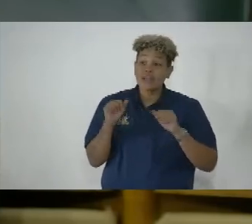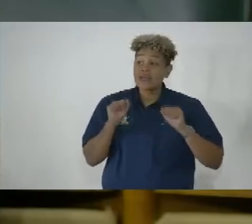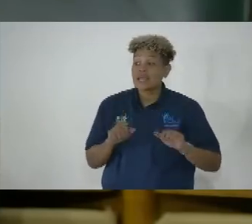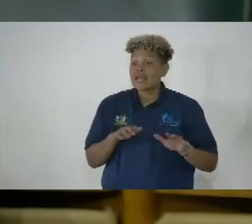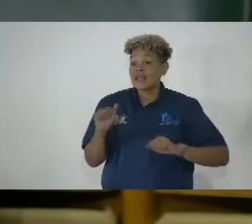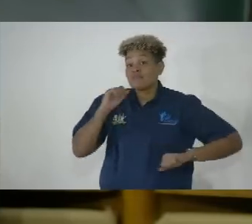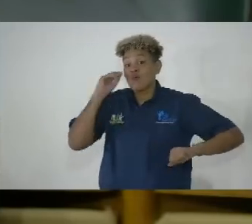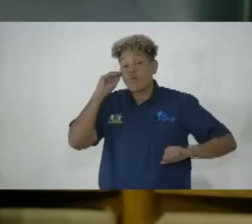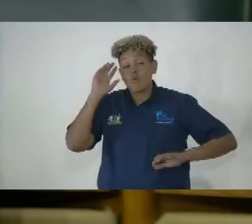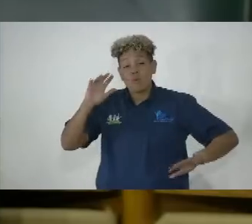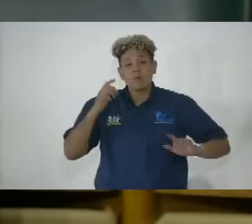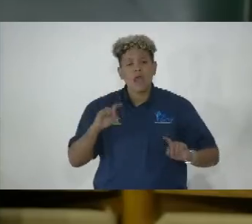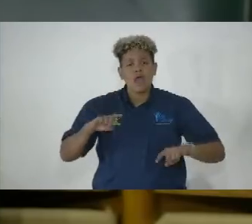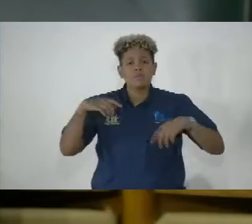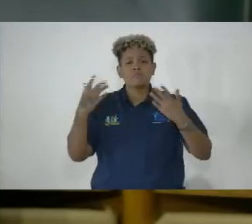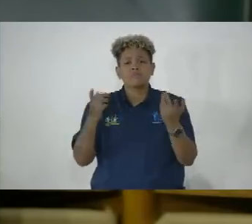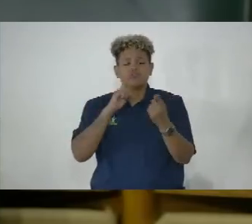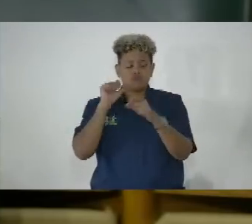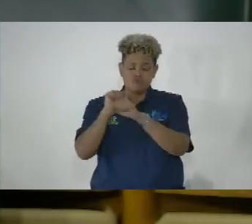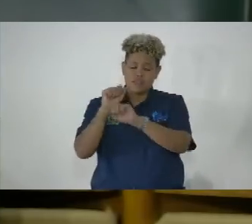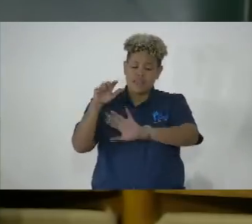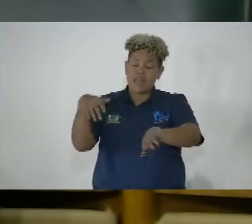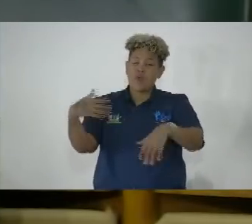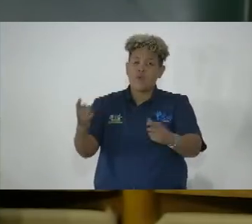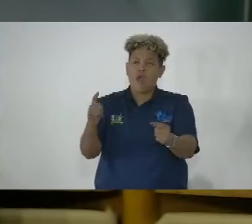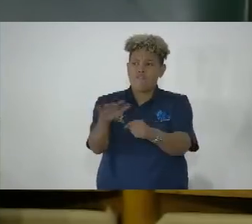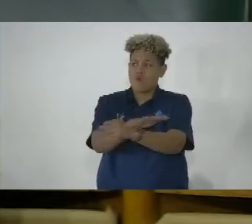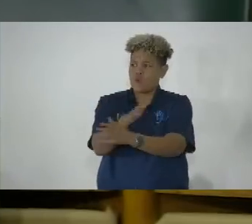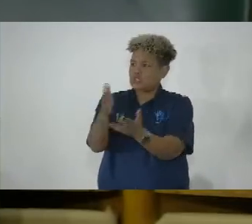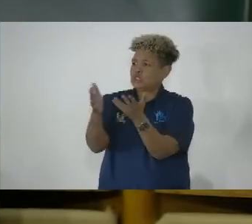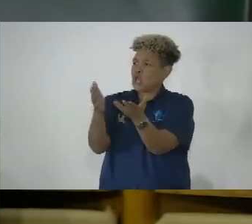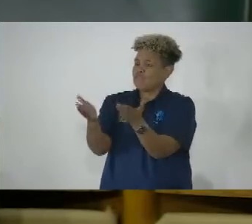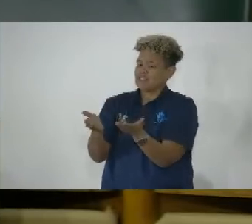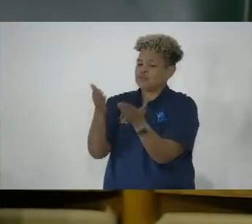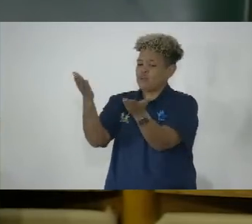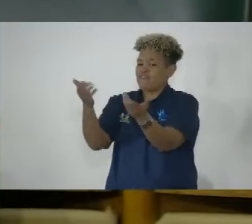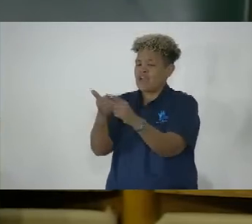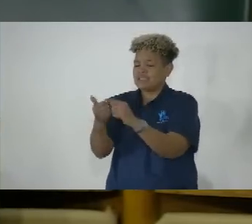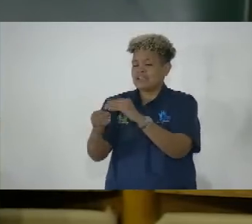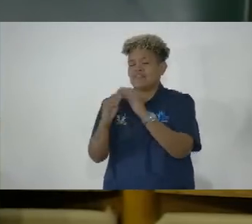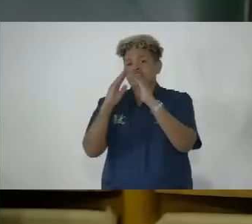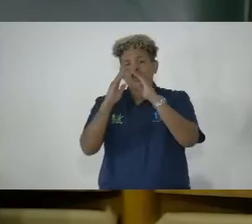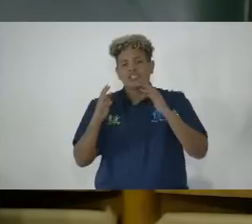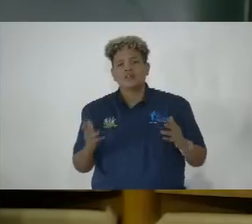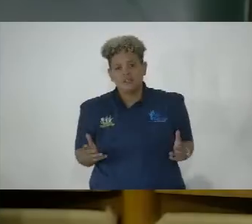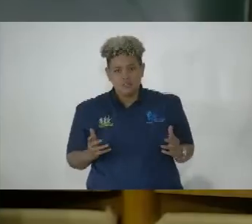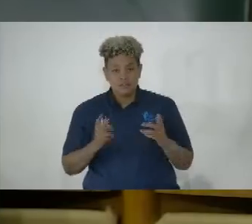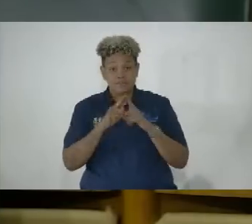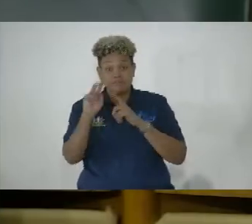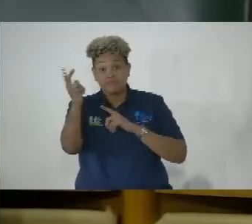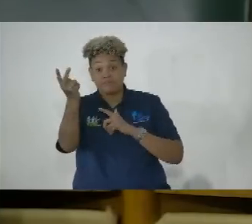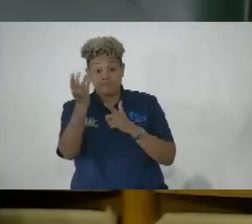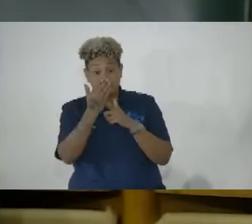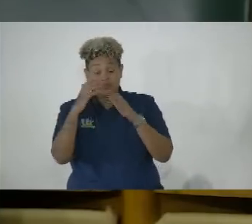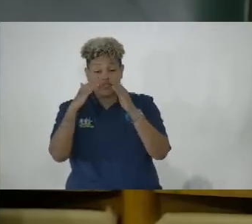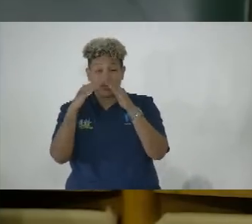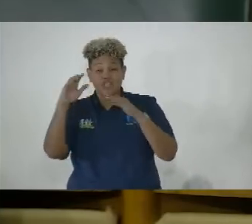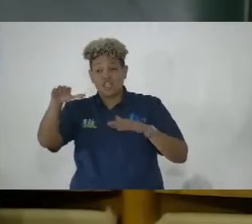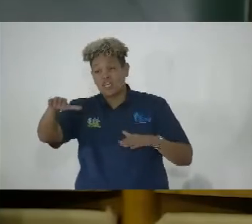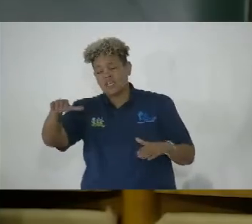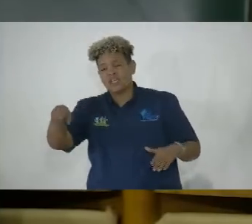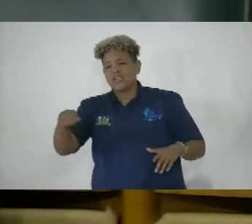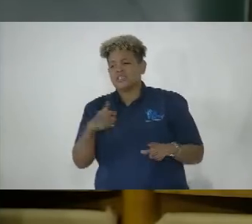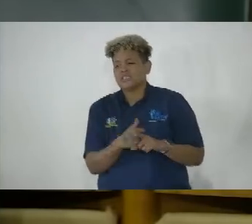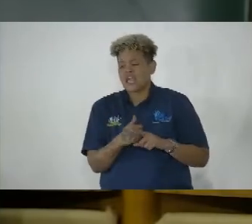home. It is indeed a full-service shelter. The second shelter, Mr. President,